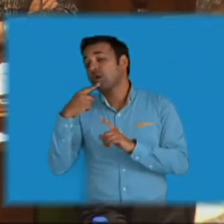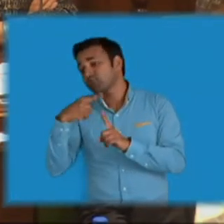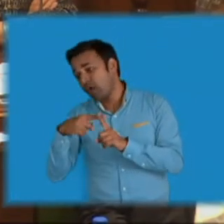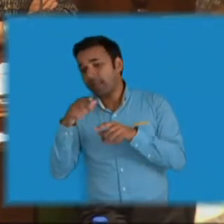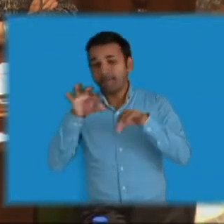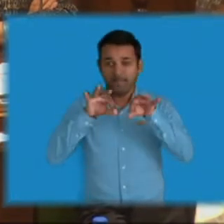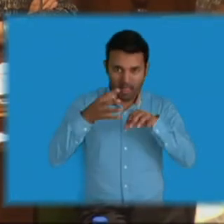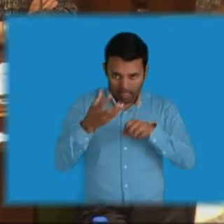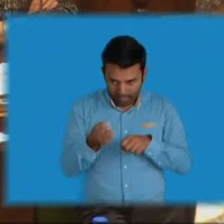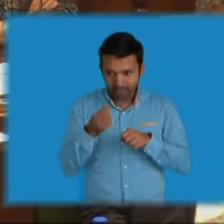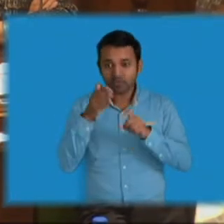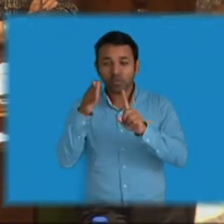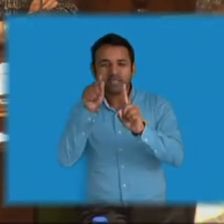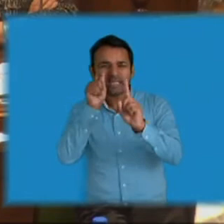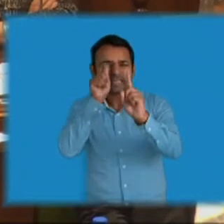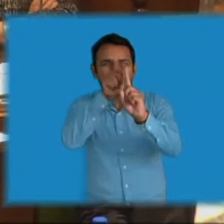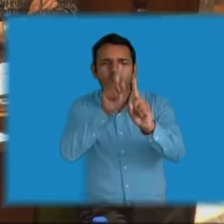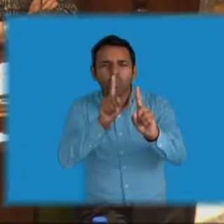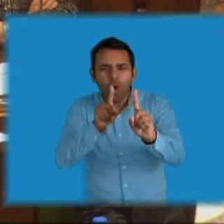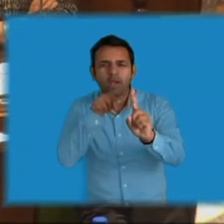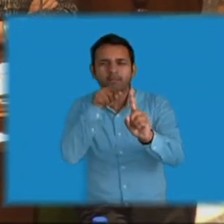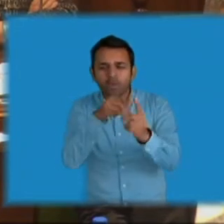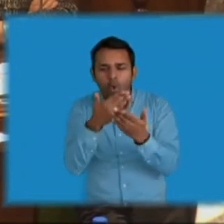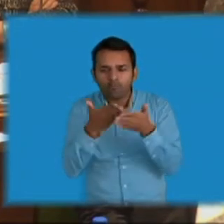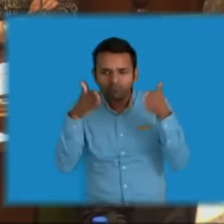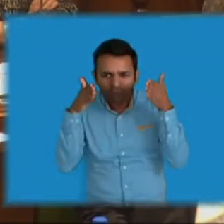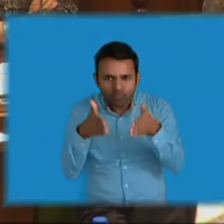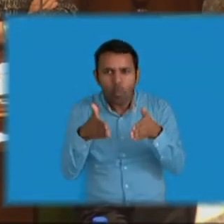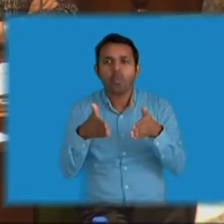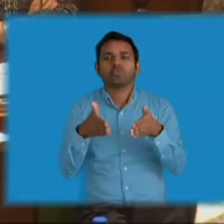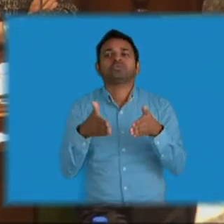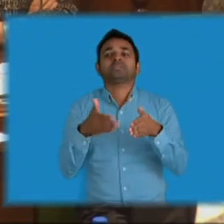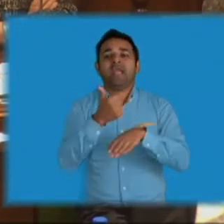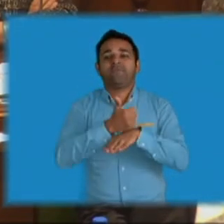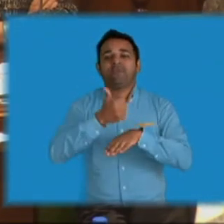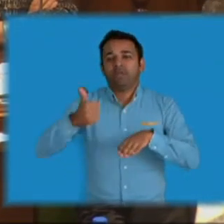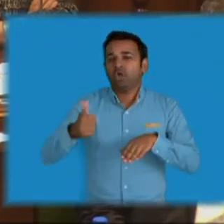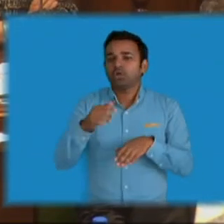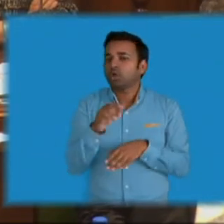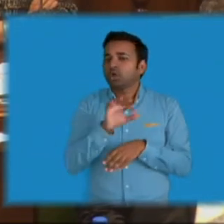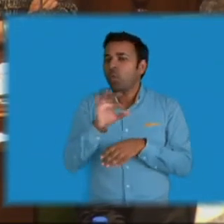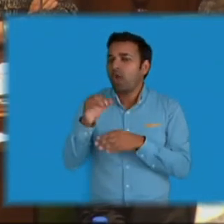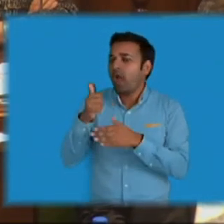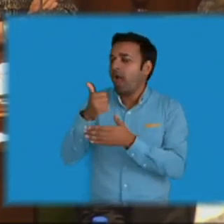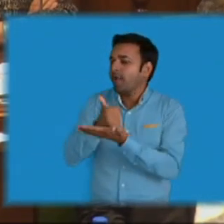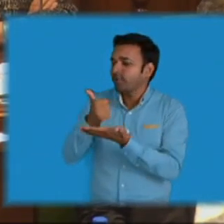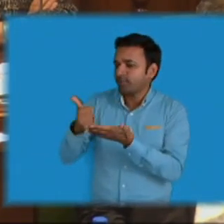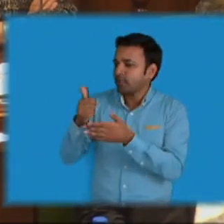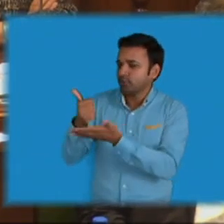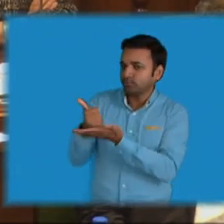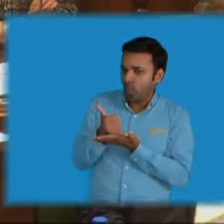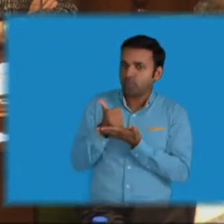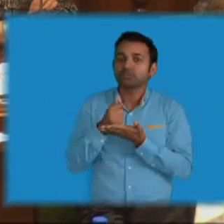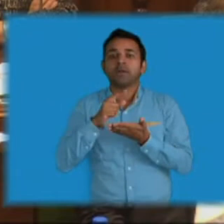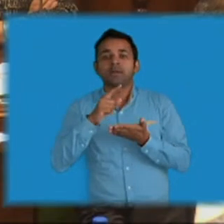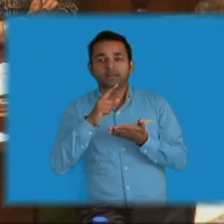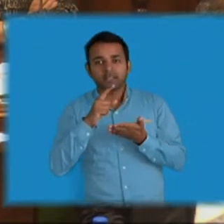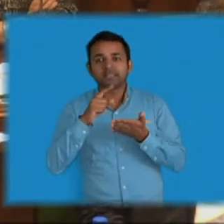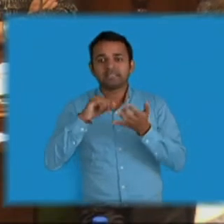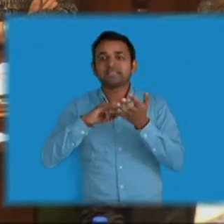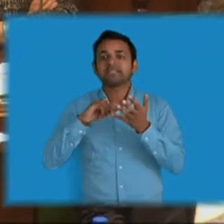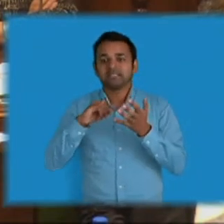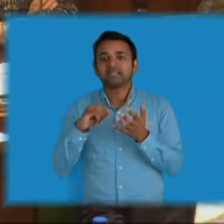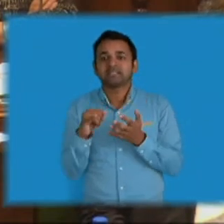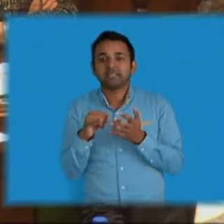is very much dependent on the government and non-government support, especially in the scaling up of the carbon stock